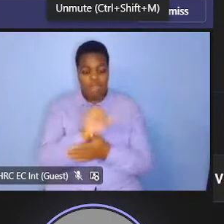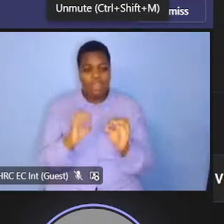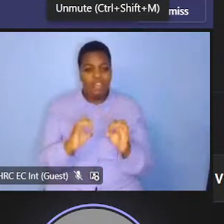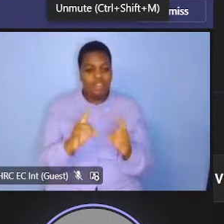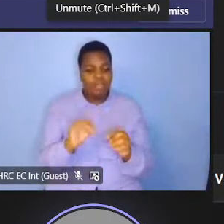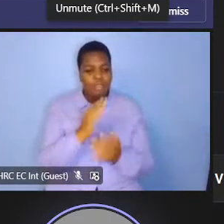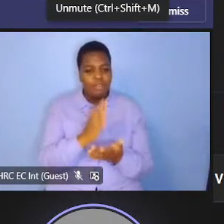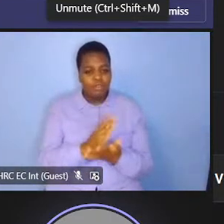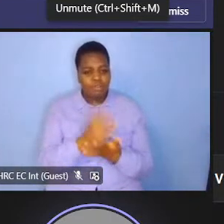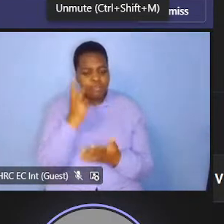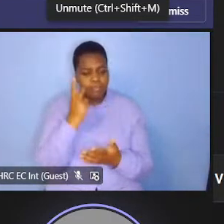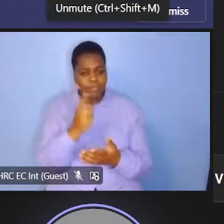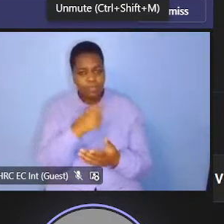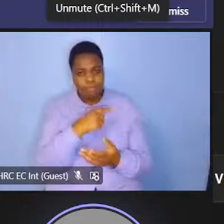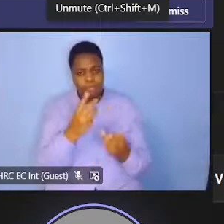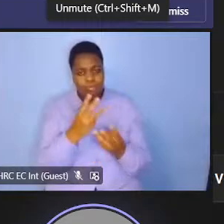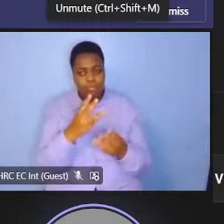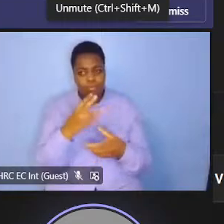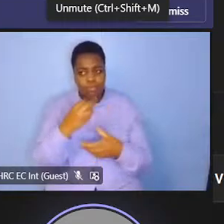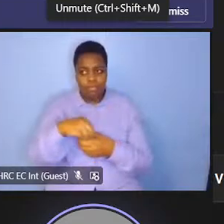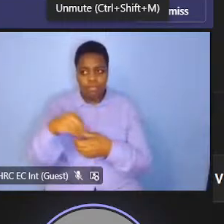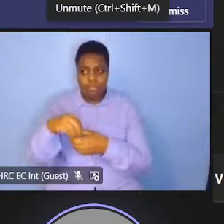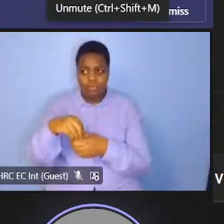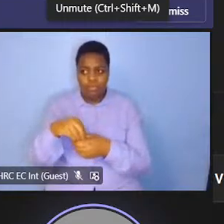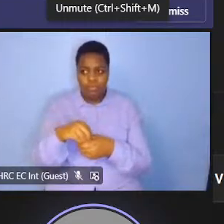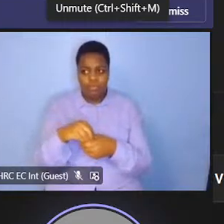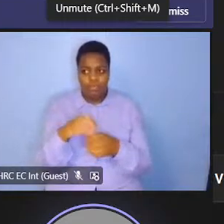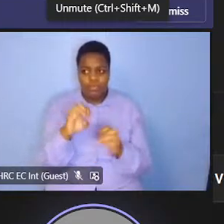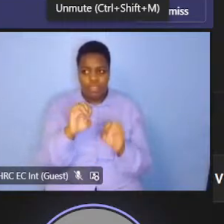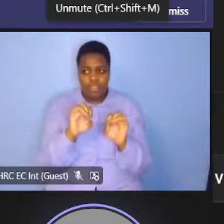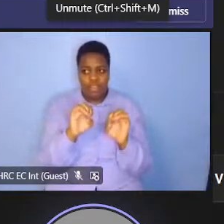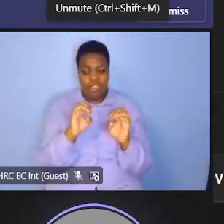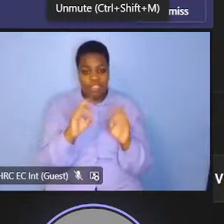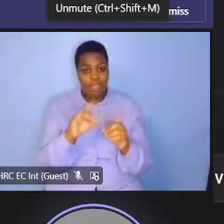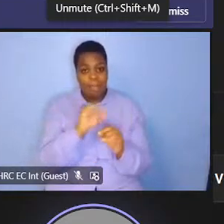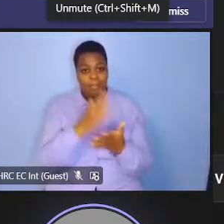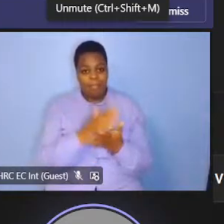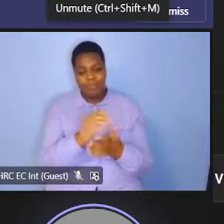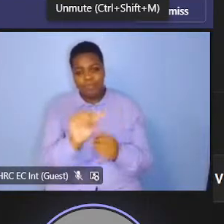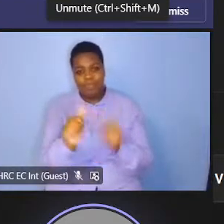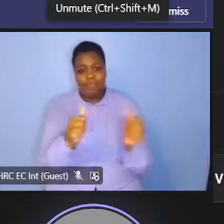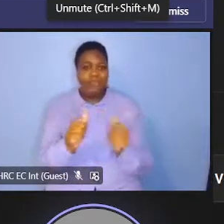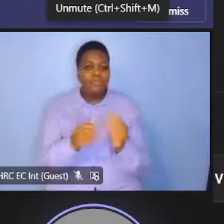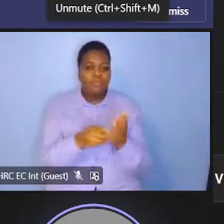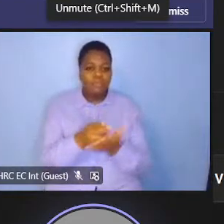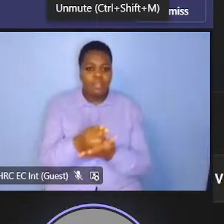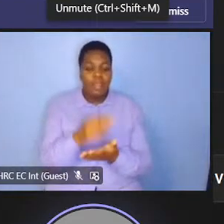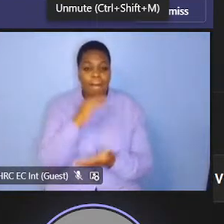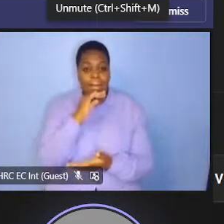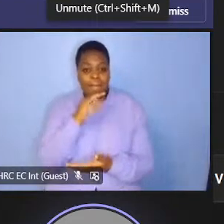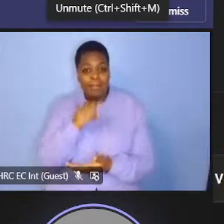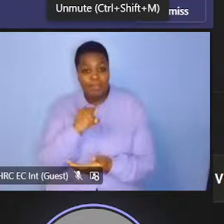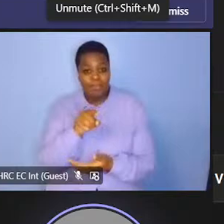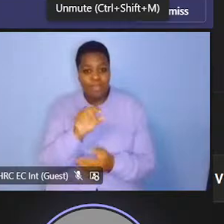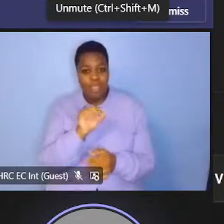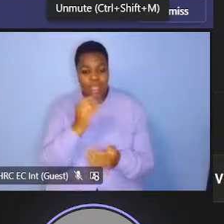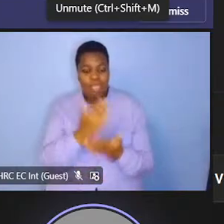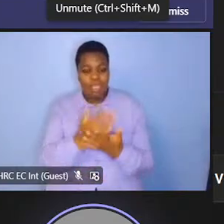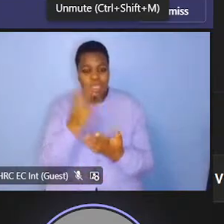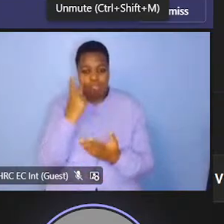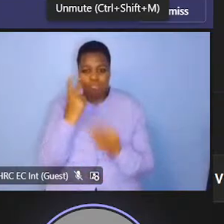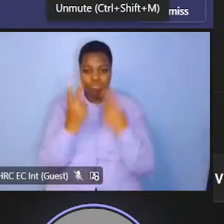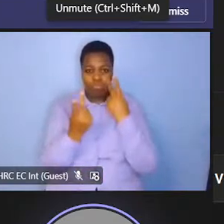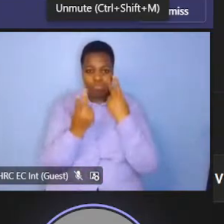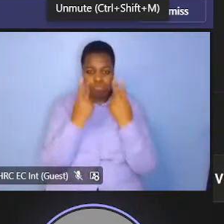the interconnectedness of the right to education and other rights, and that it recognizes the